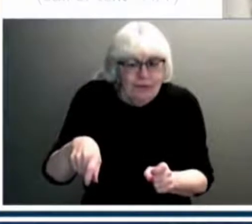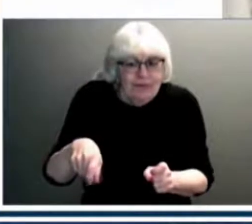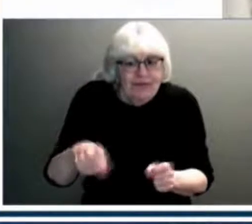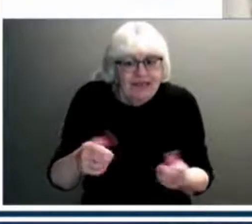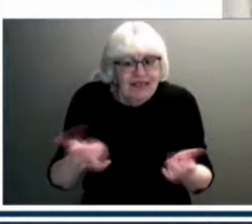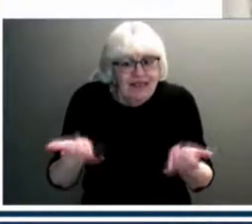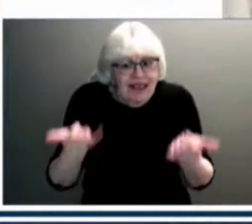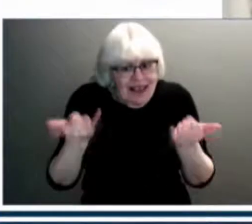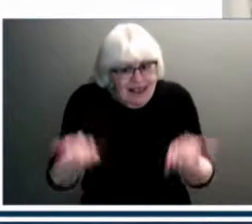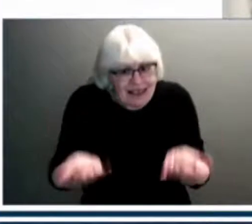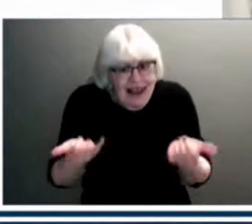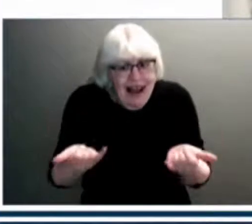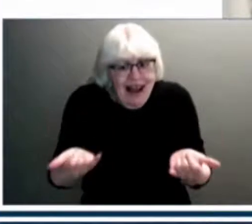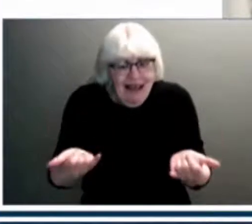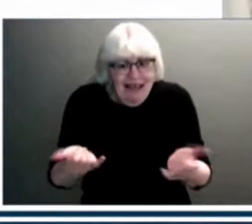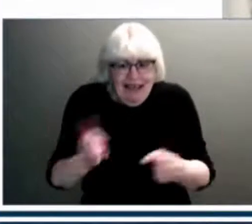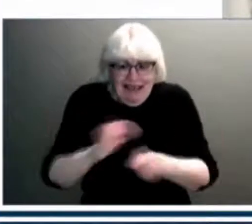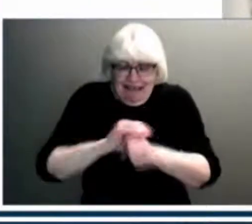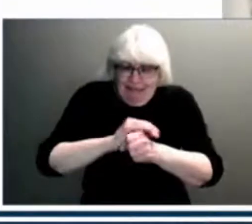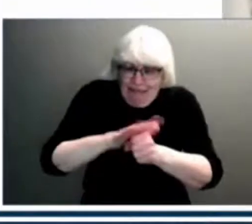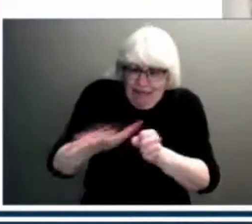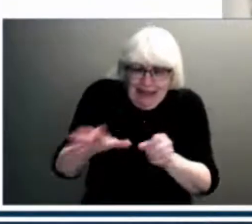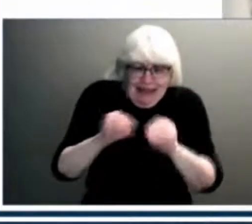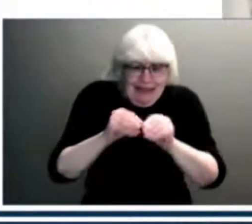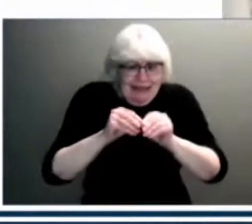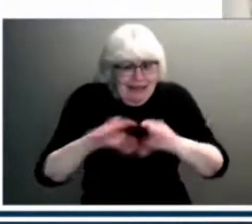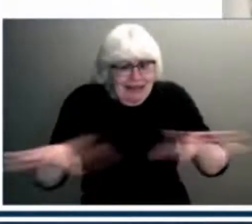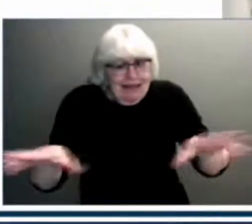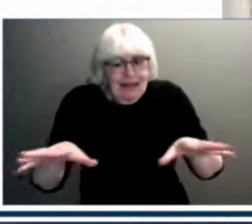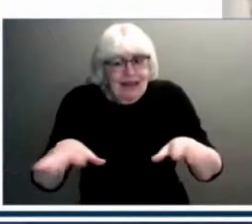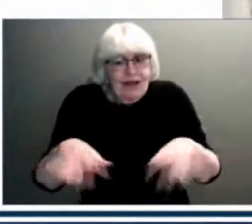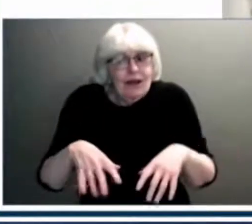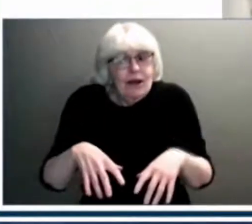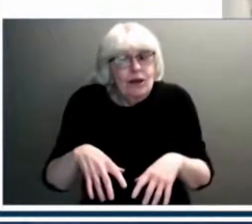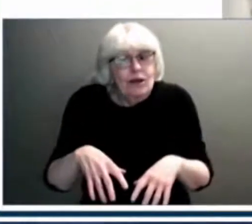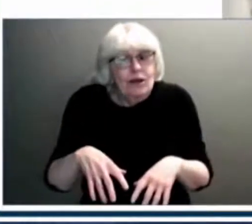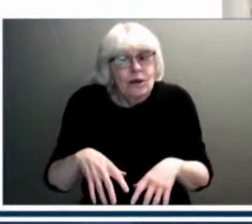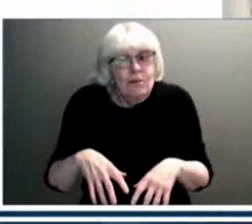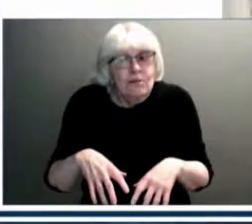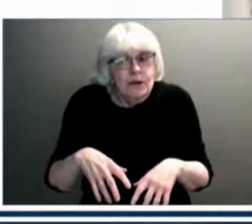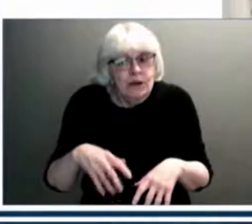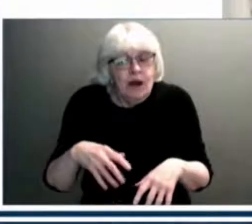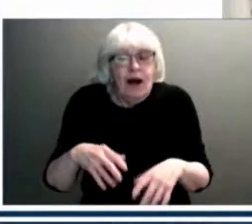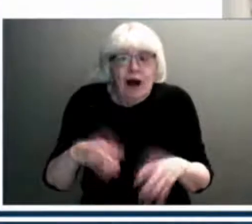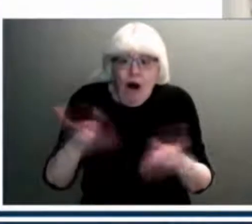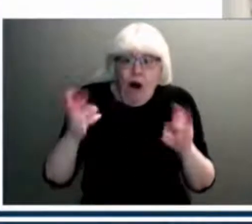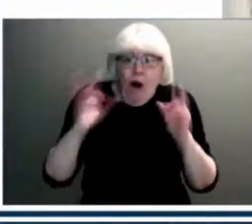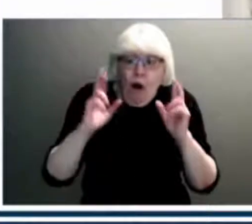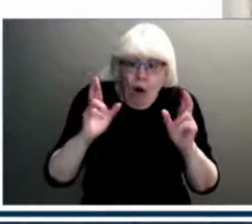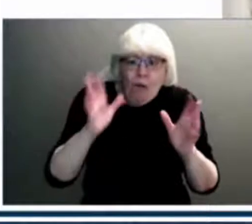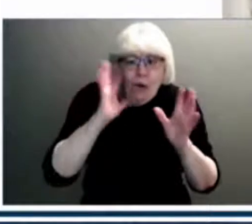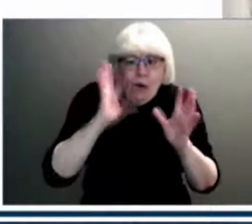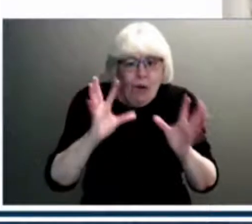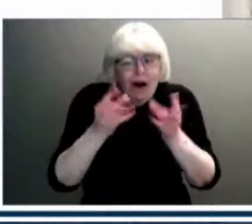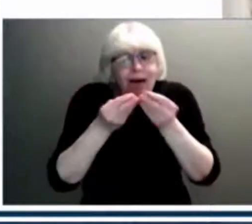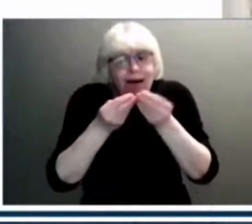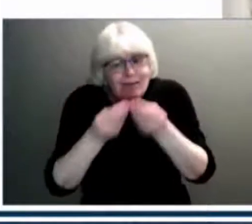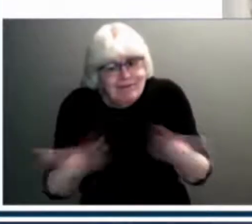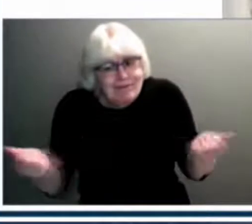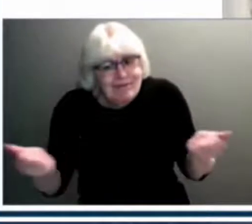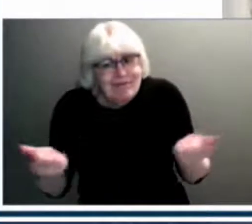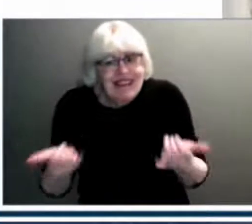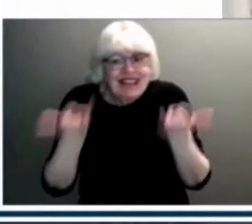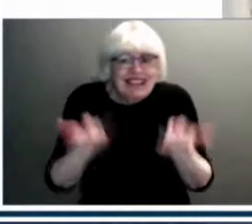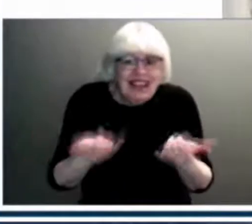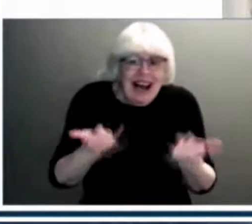hope soon becomes endemic, we have to change our approach to testing. To date, Nova Scotia has been the envy